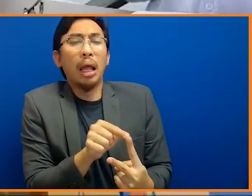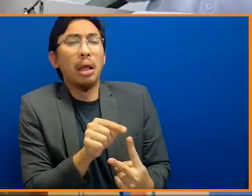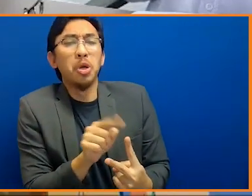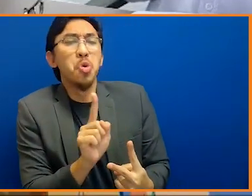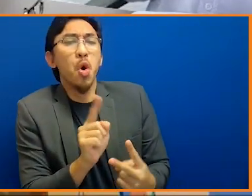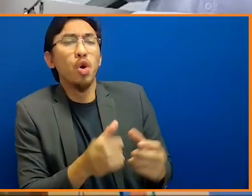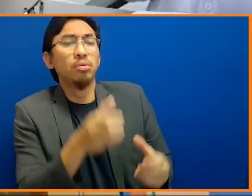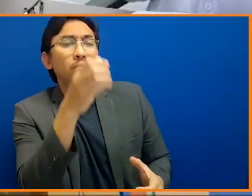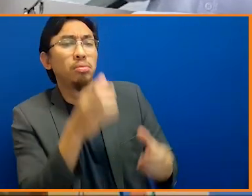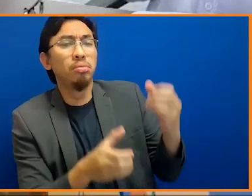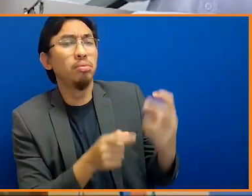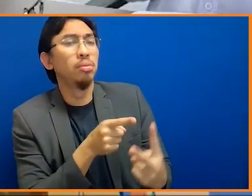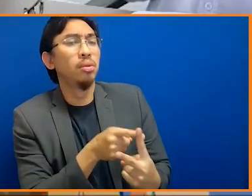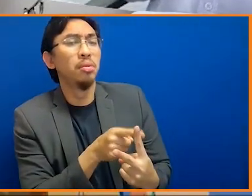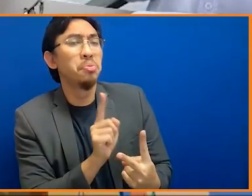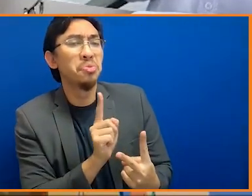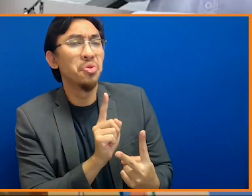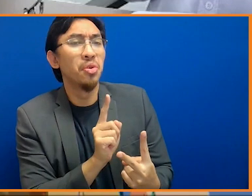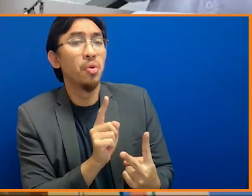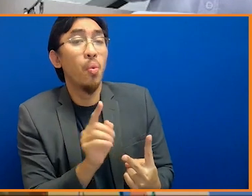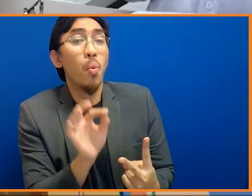building.